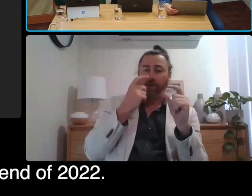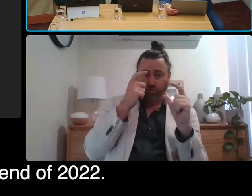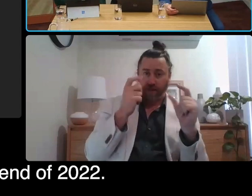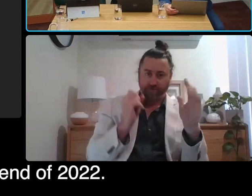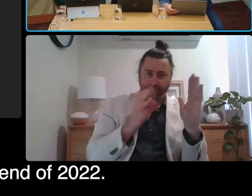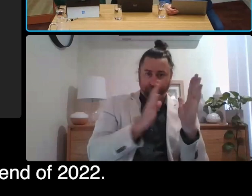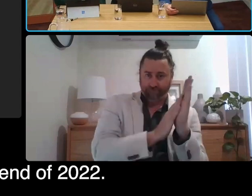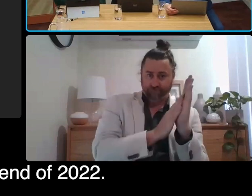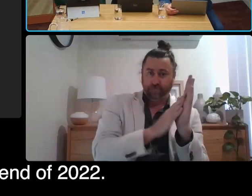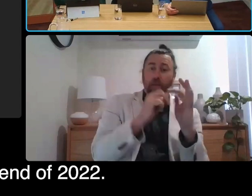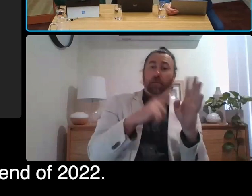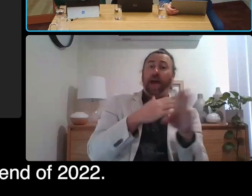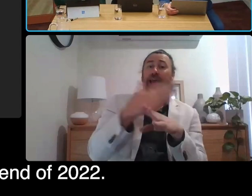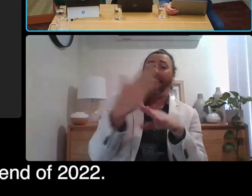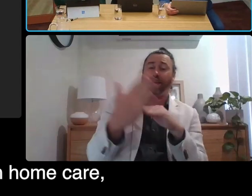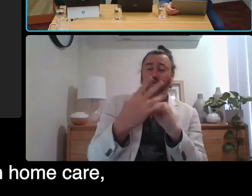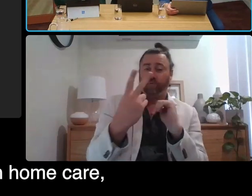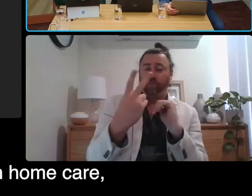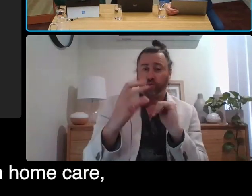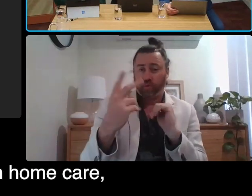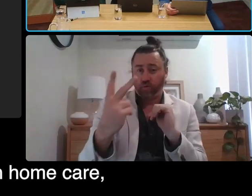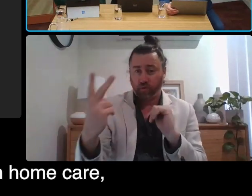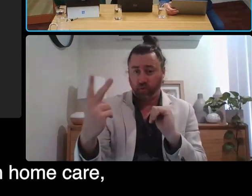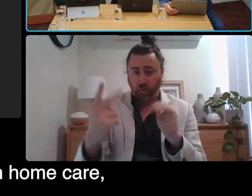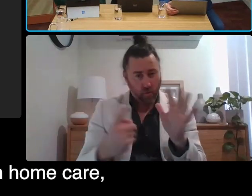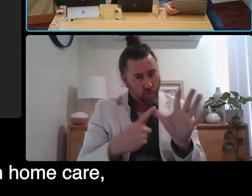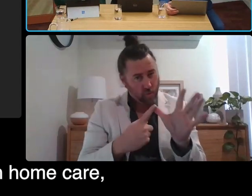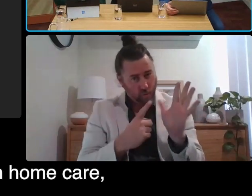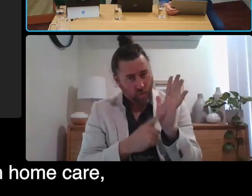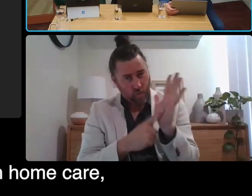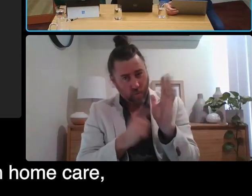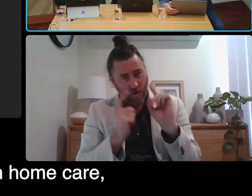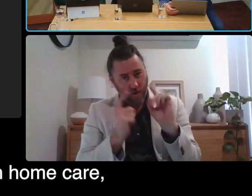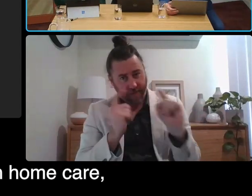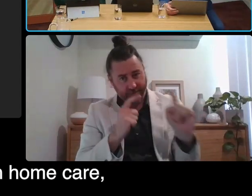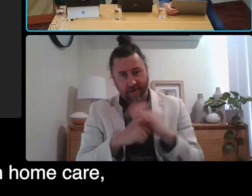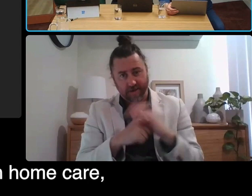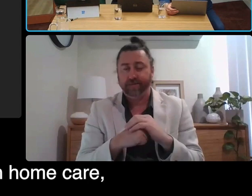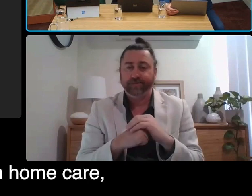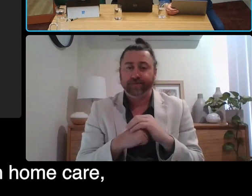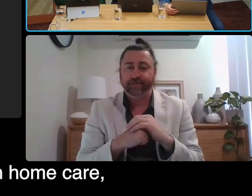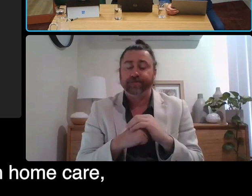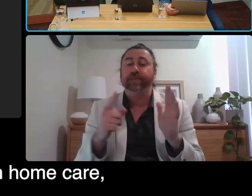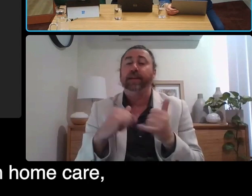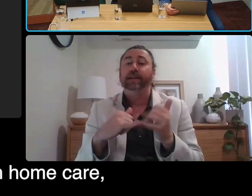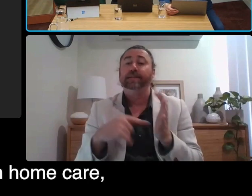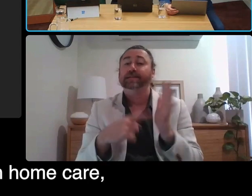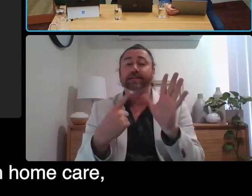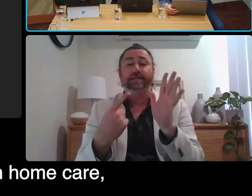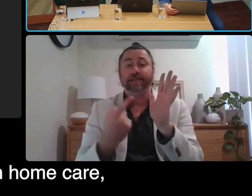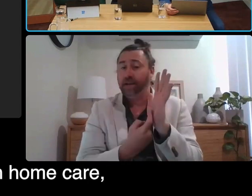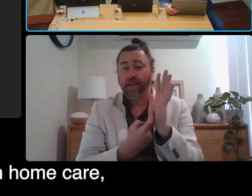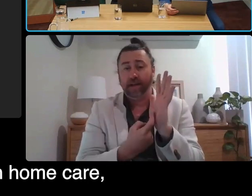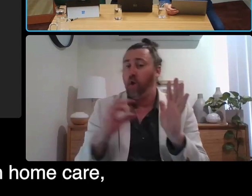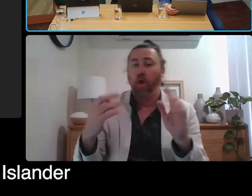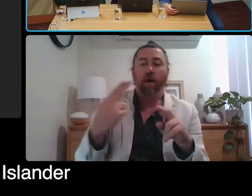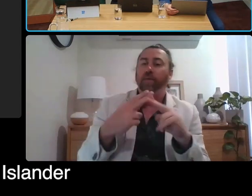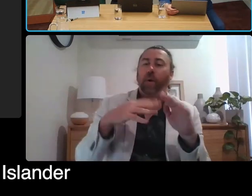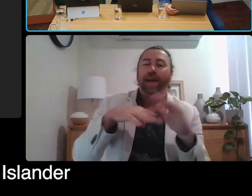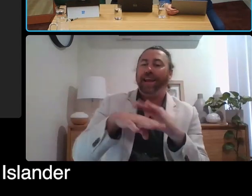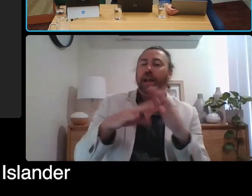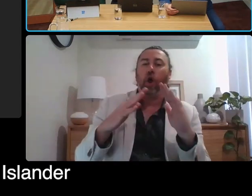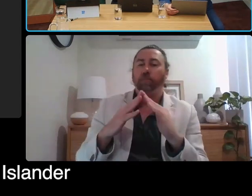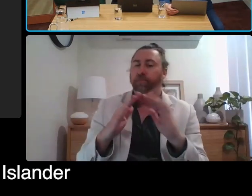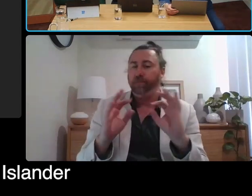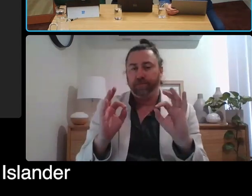end of 2022. The star ratings will not currently apply to in-home care,